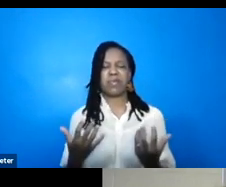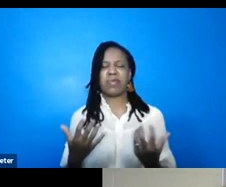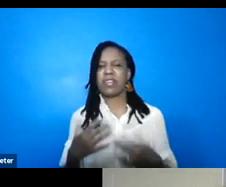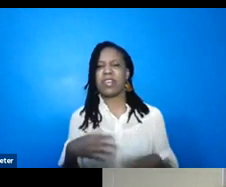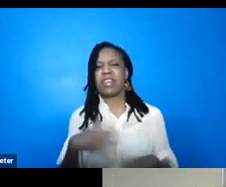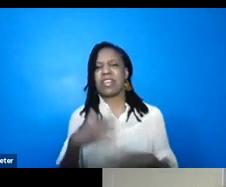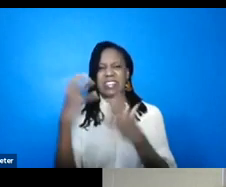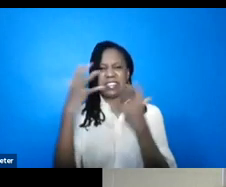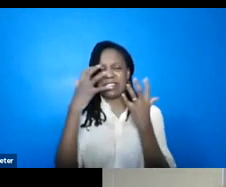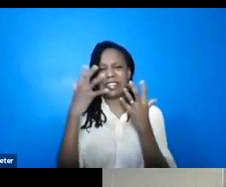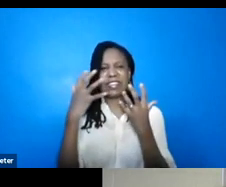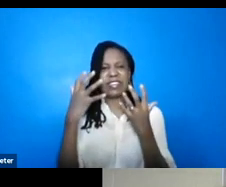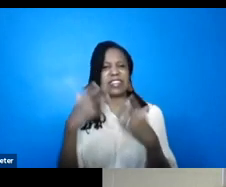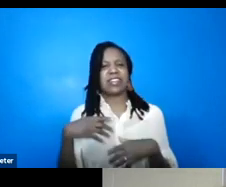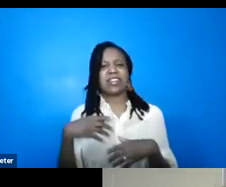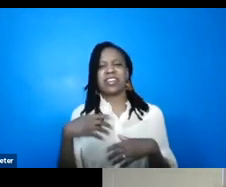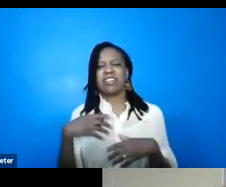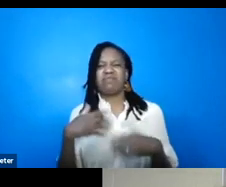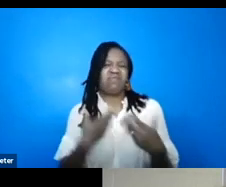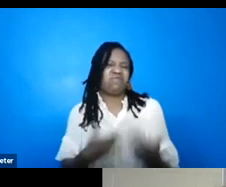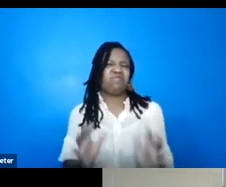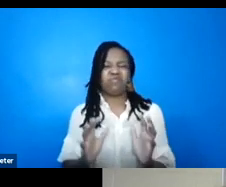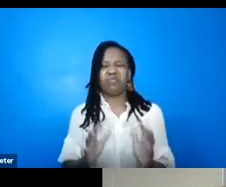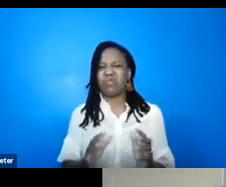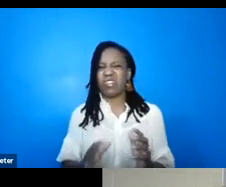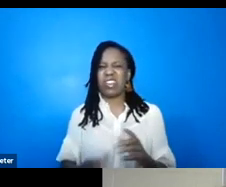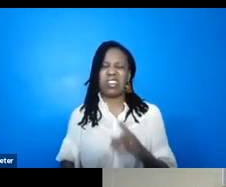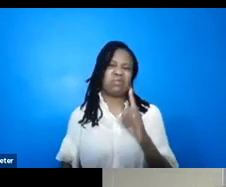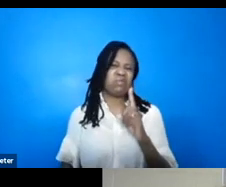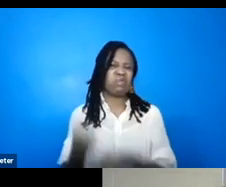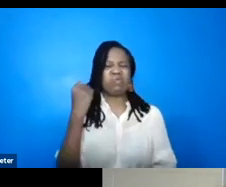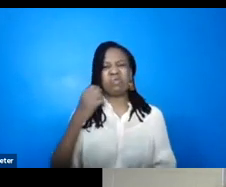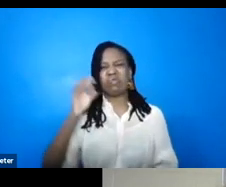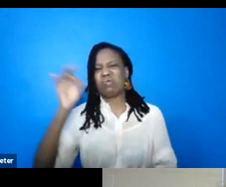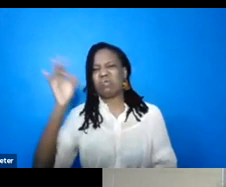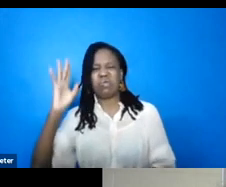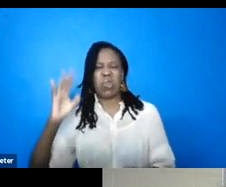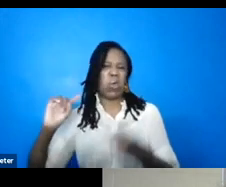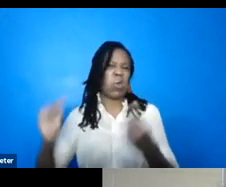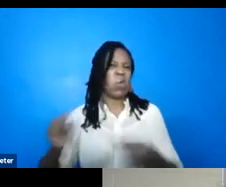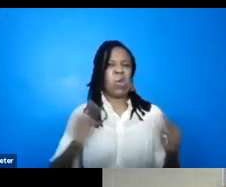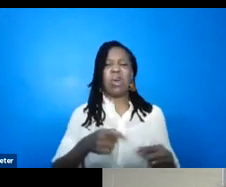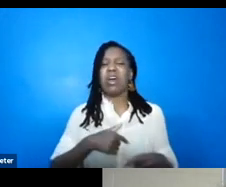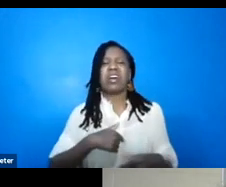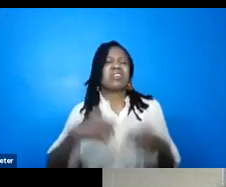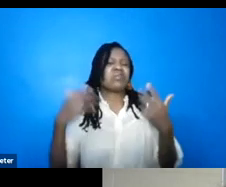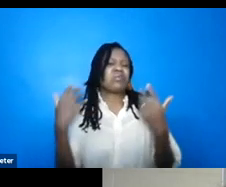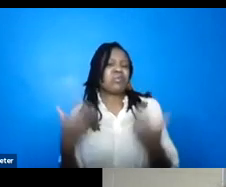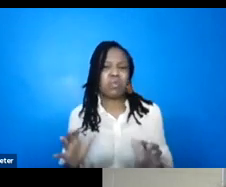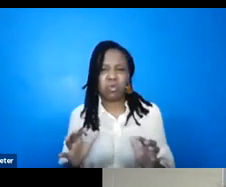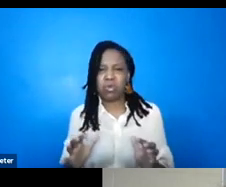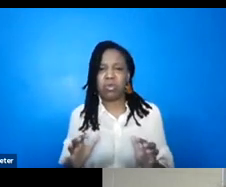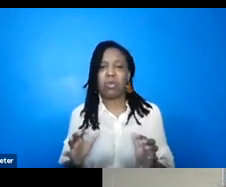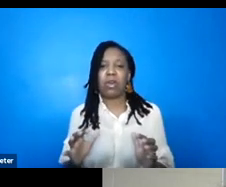go and be the most violent person. You don't want to. Most people don't want to do that in prison, right? But I realized that